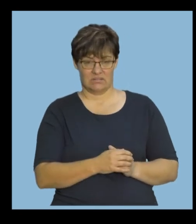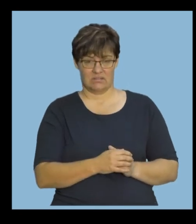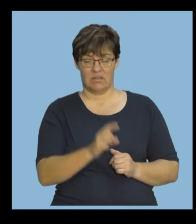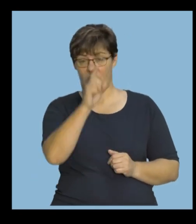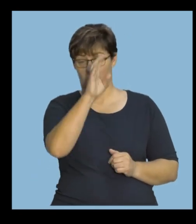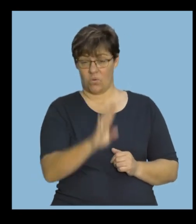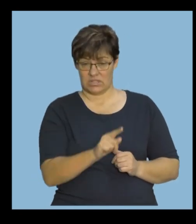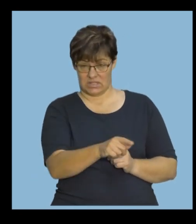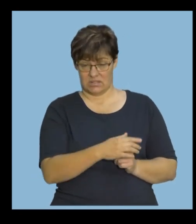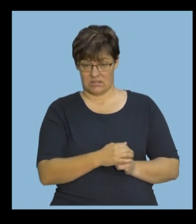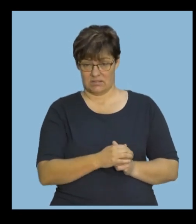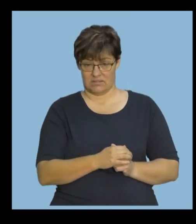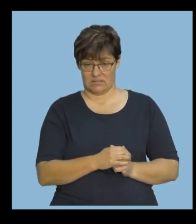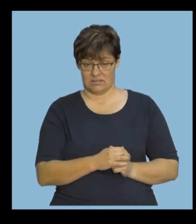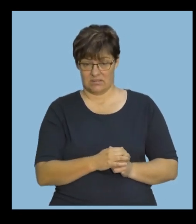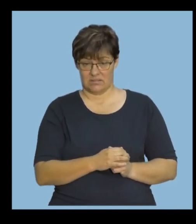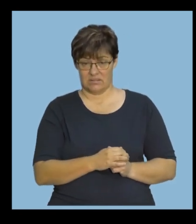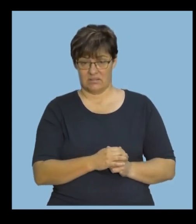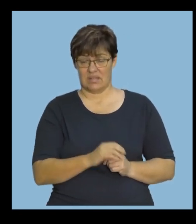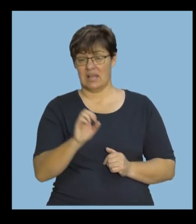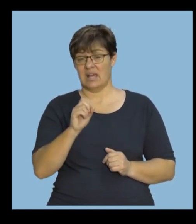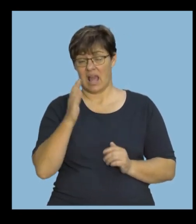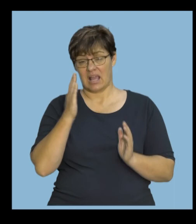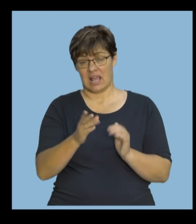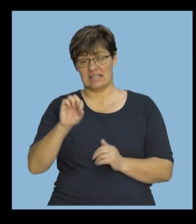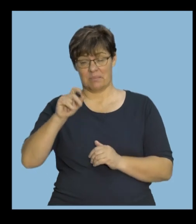So we have looked at quartiles,